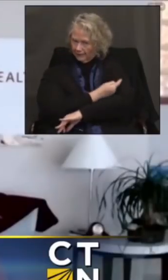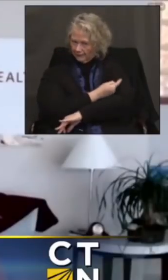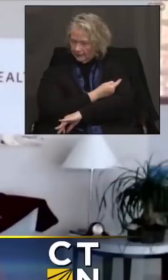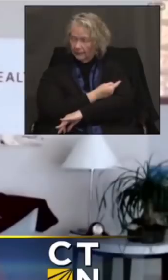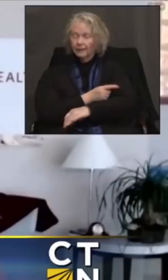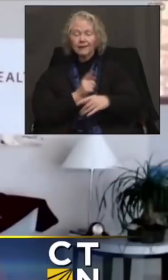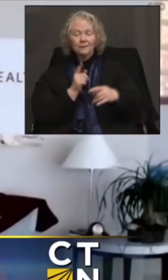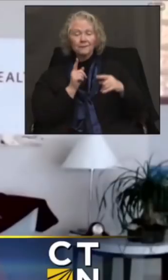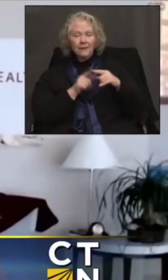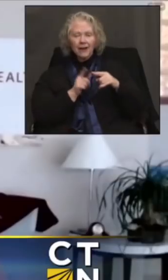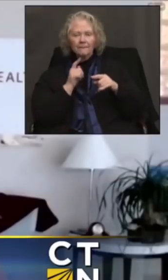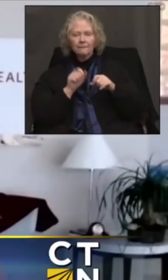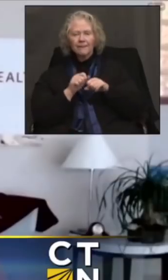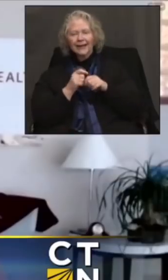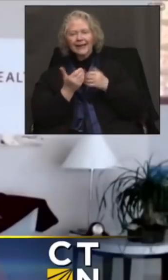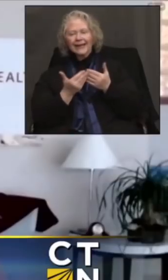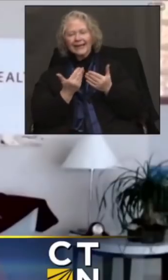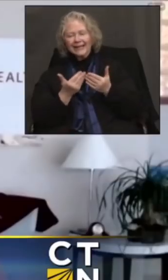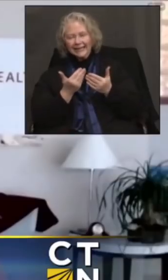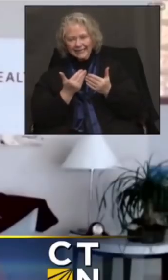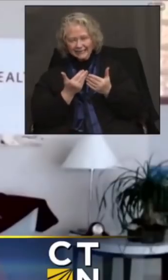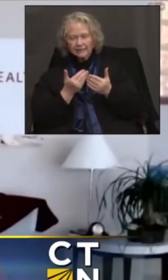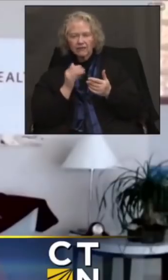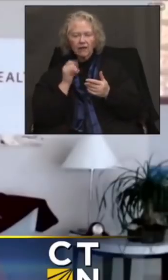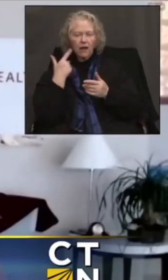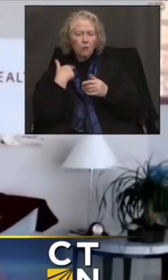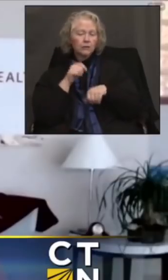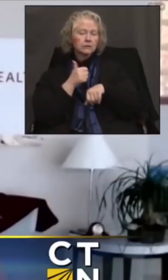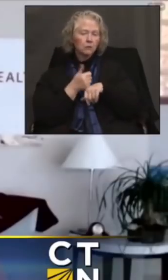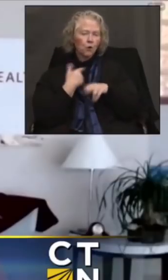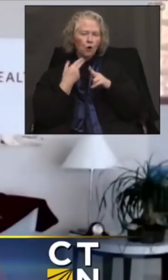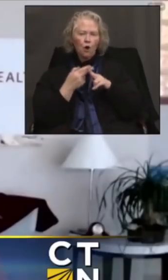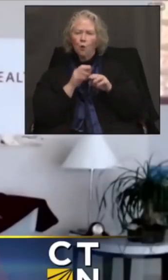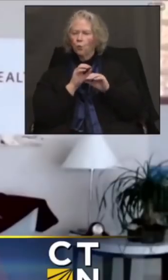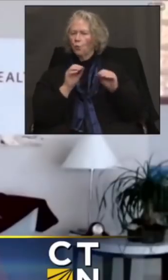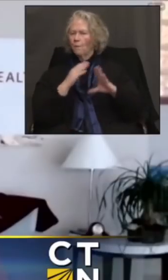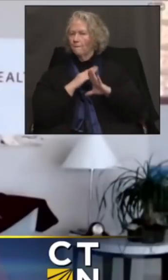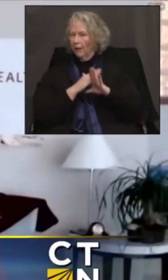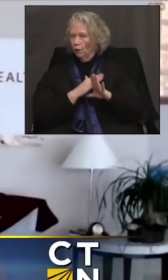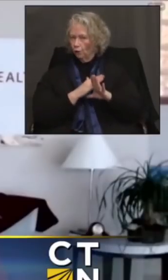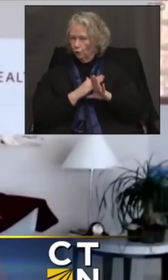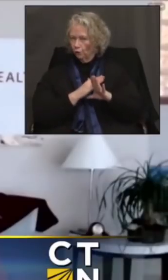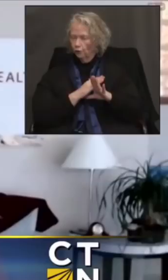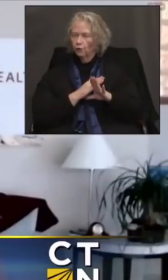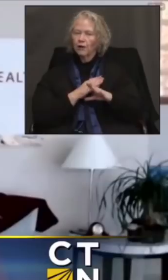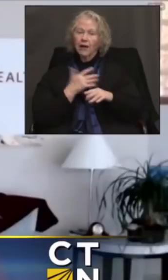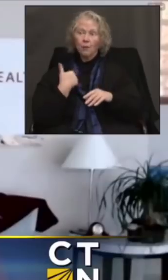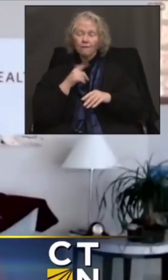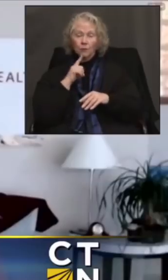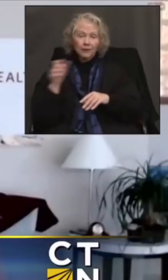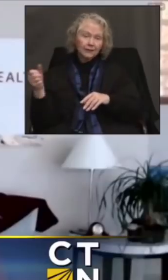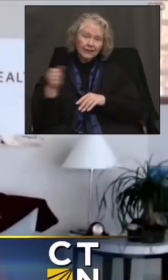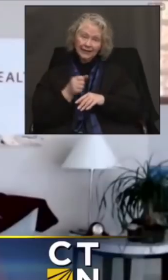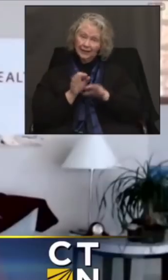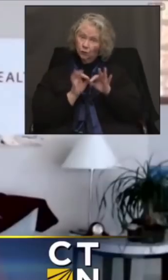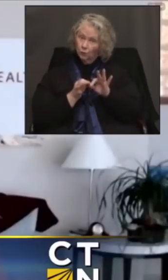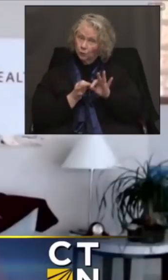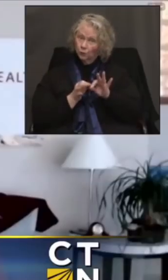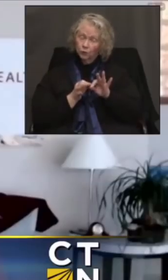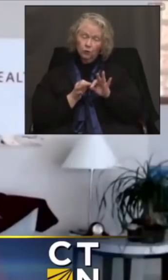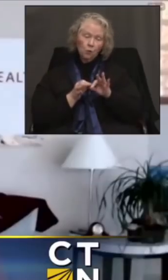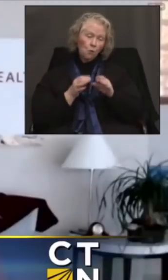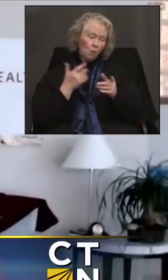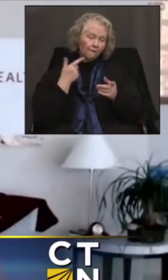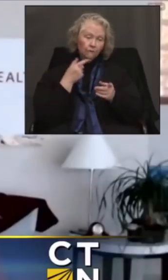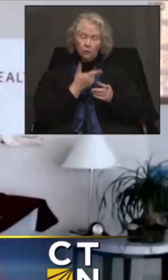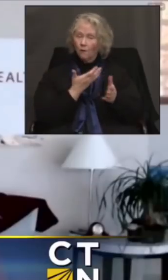it easier. That's why we launched the No Barriers event. We have to make sure we have interpreters. You can bring a friend,